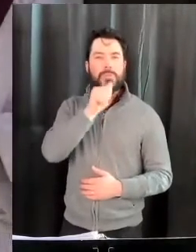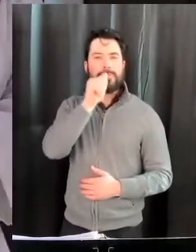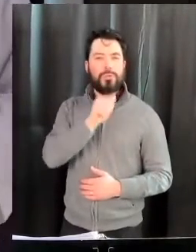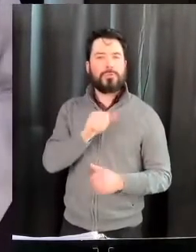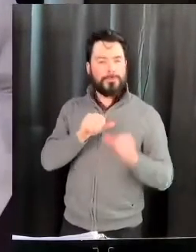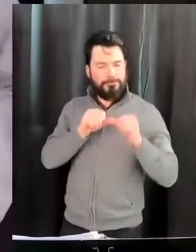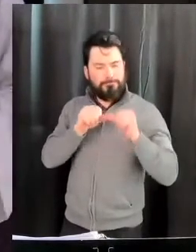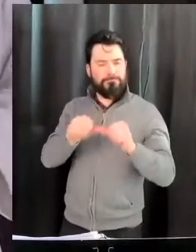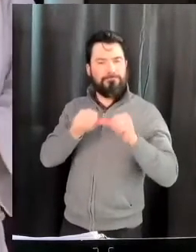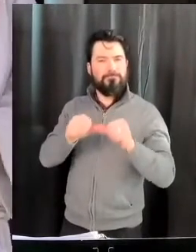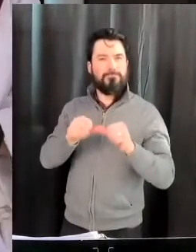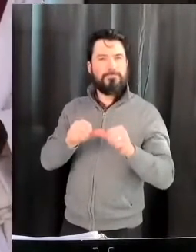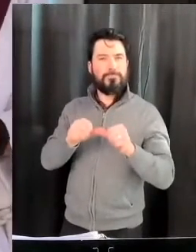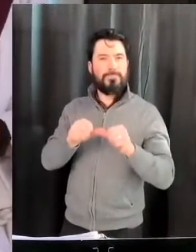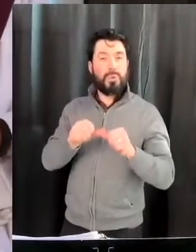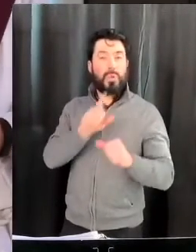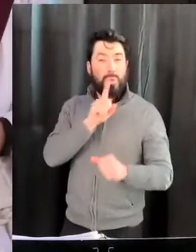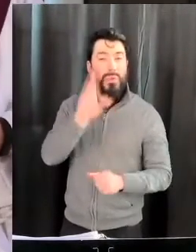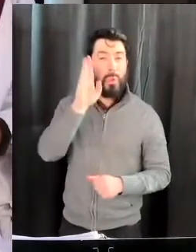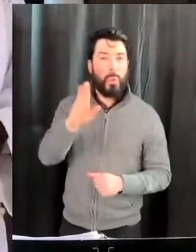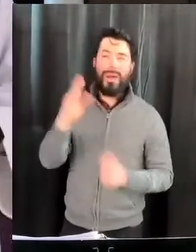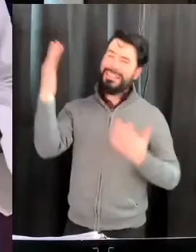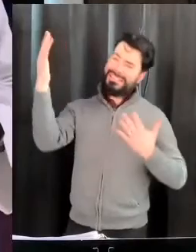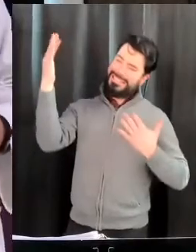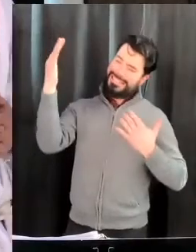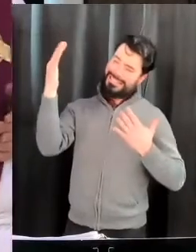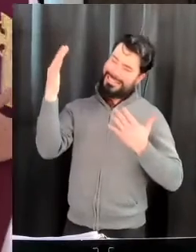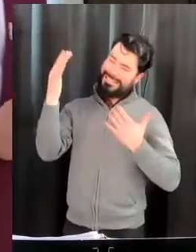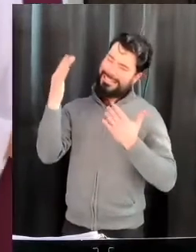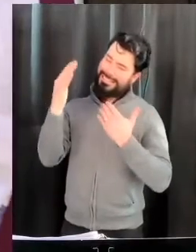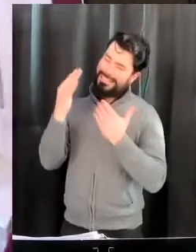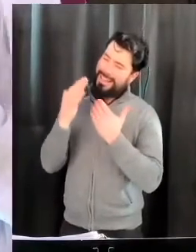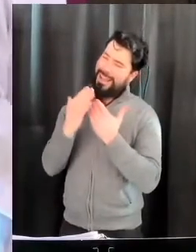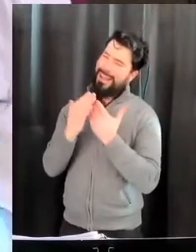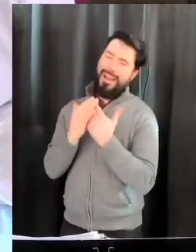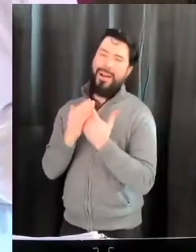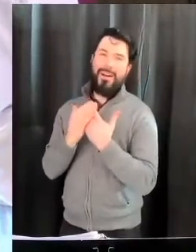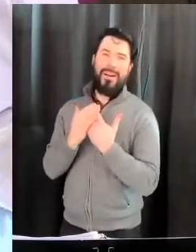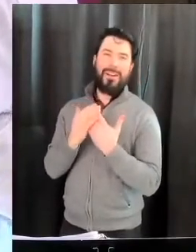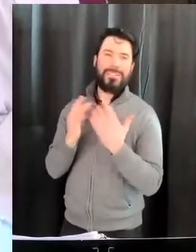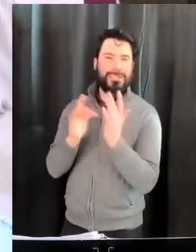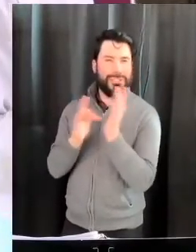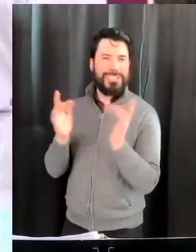closer to Jesus. It will transform you.